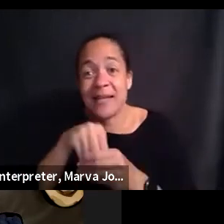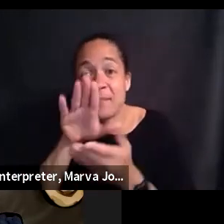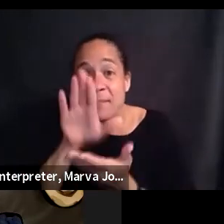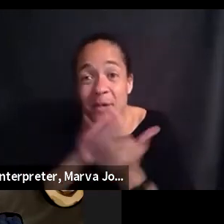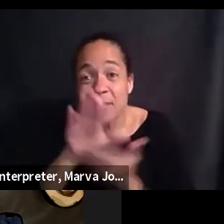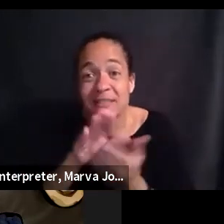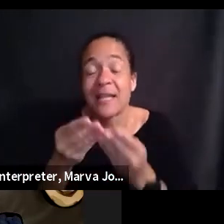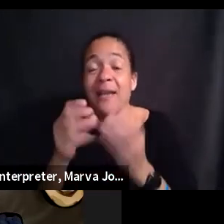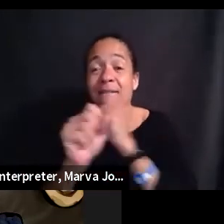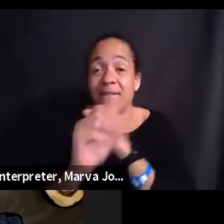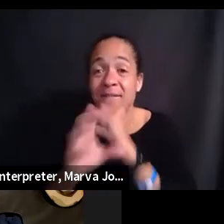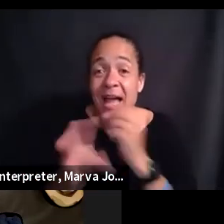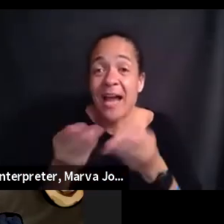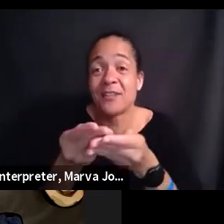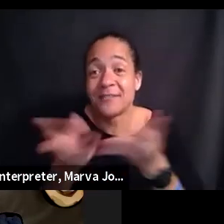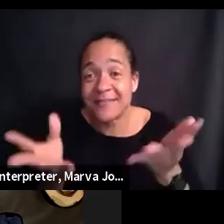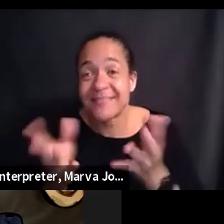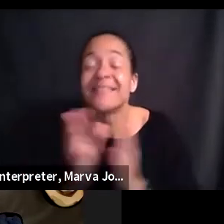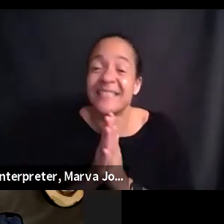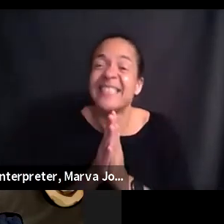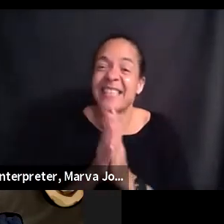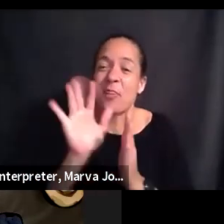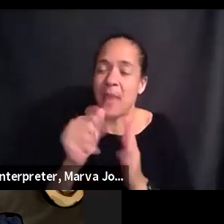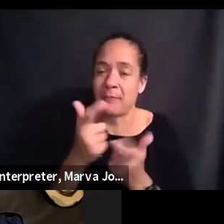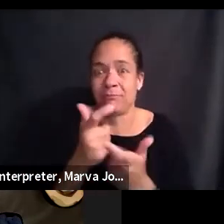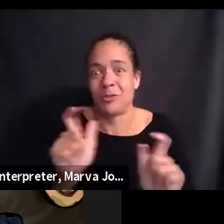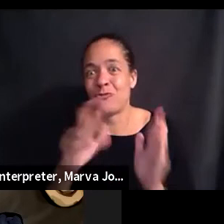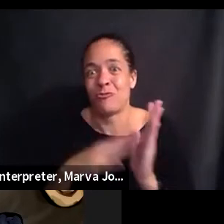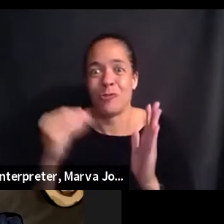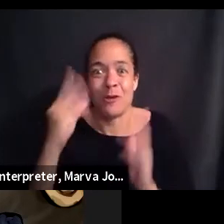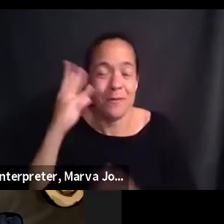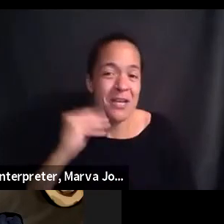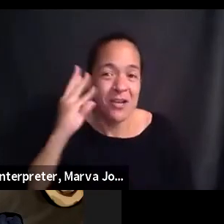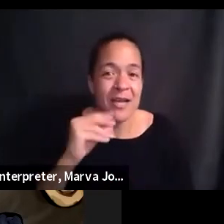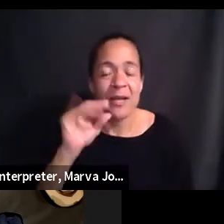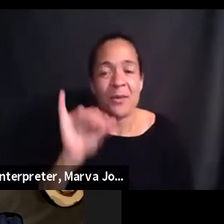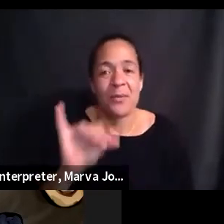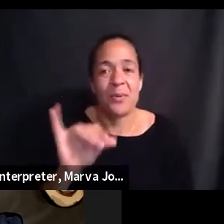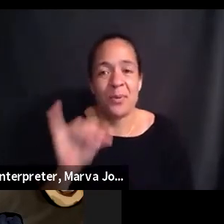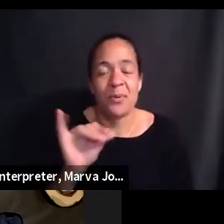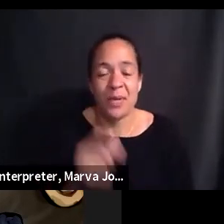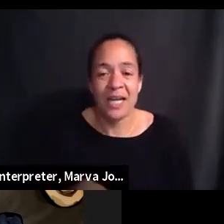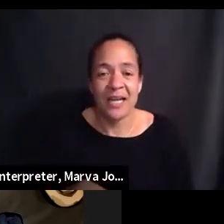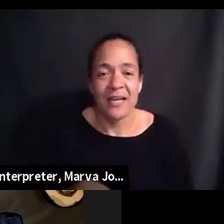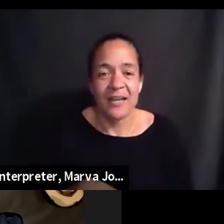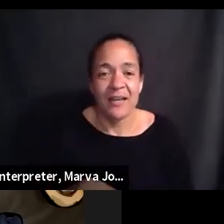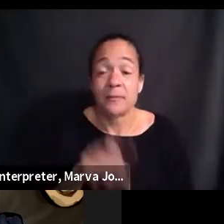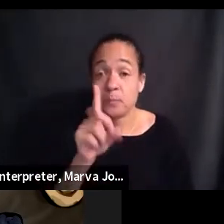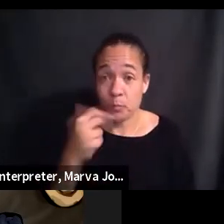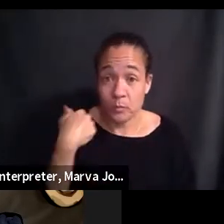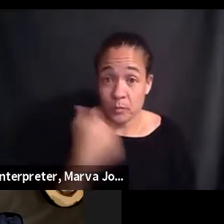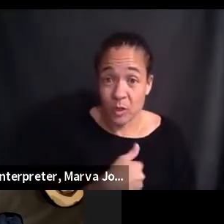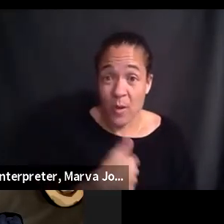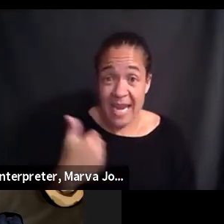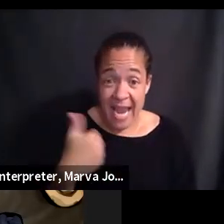community centers. So I think that was the biggest thing for me, I think, was just trying to figure out, do we have a version